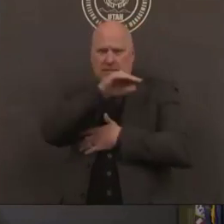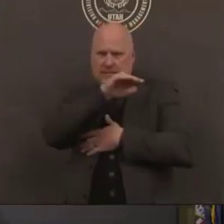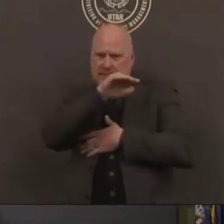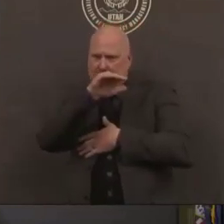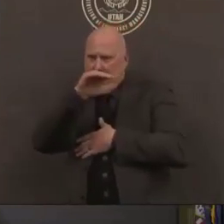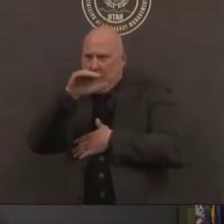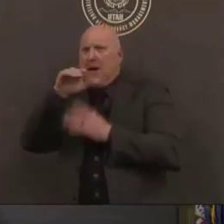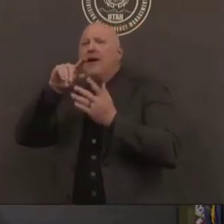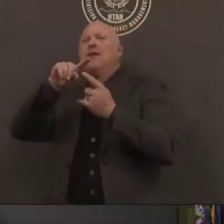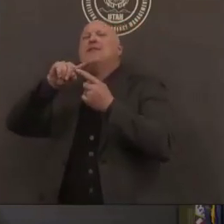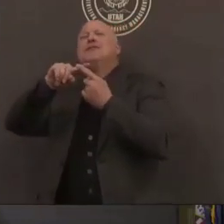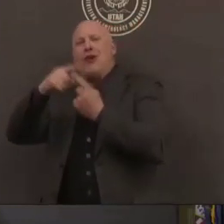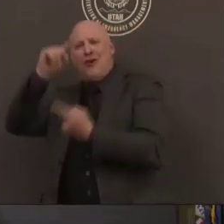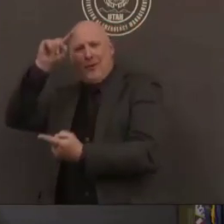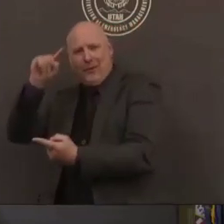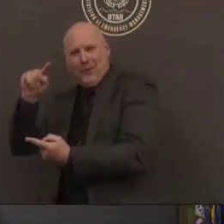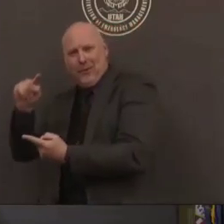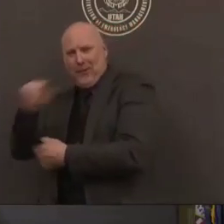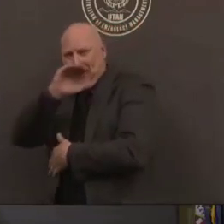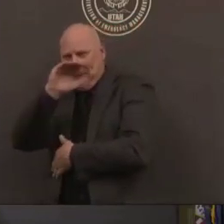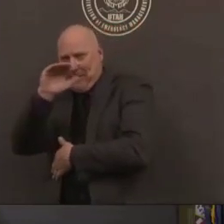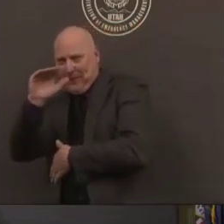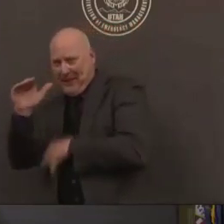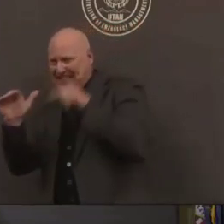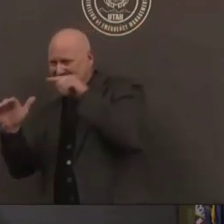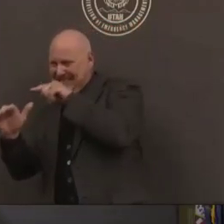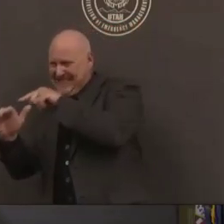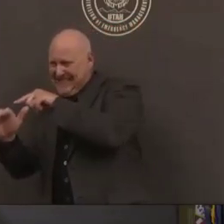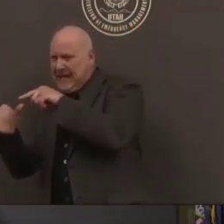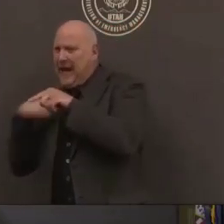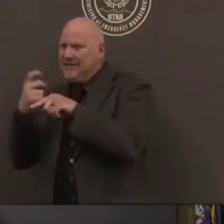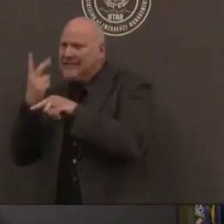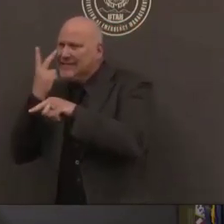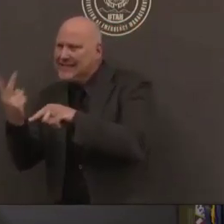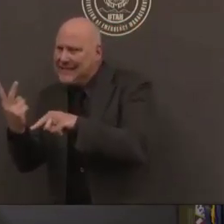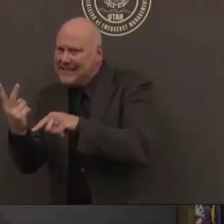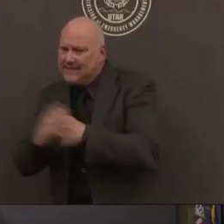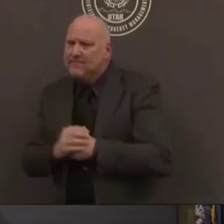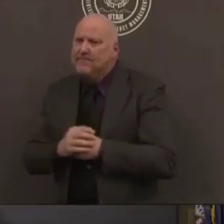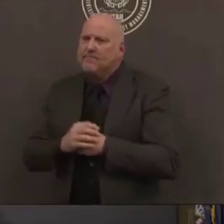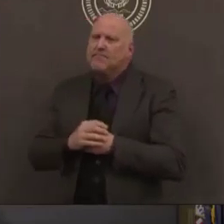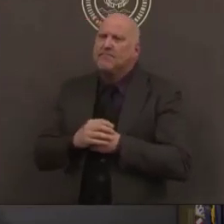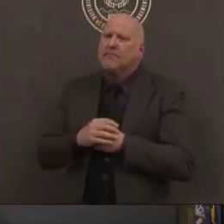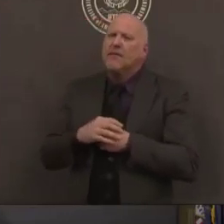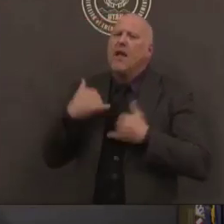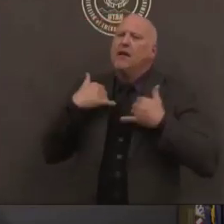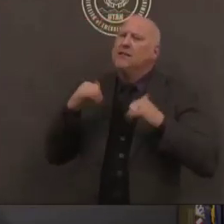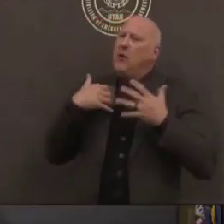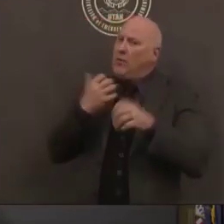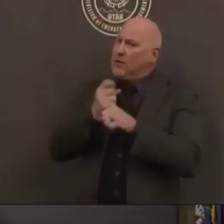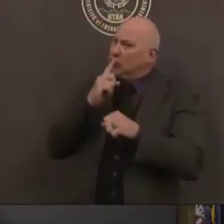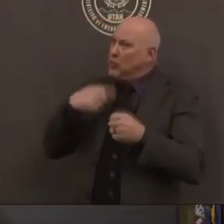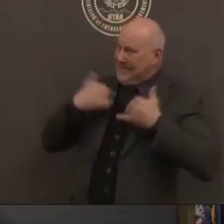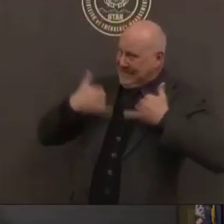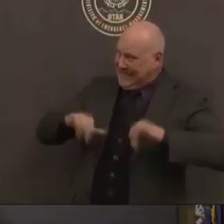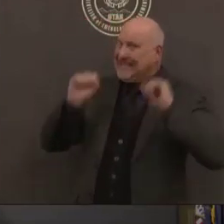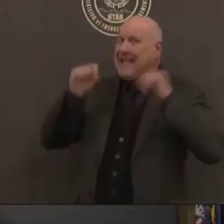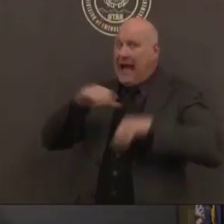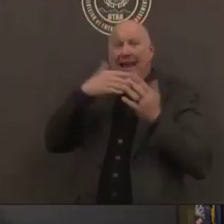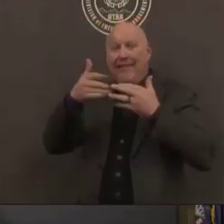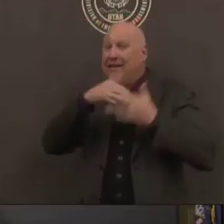continue contact tracing, isolating and quarantining individuals who need to have that happen as well. All of those factors